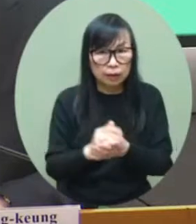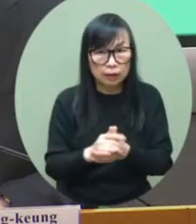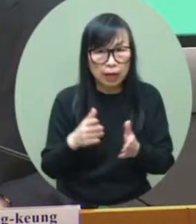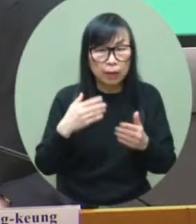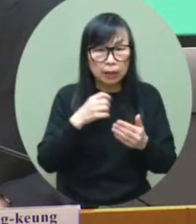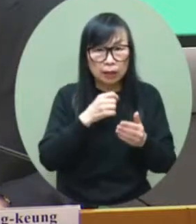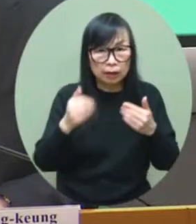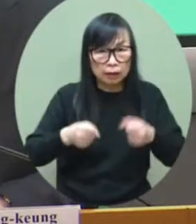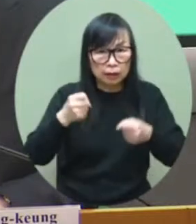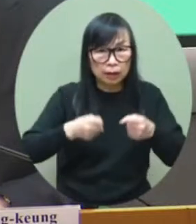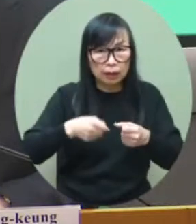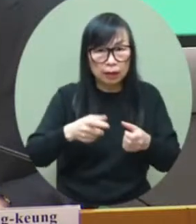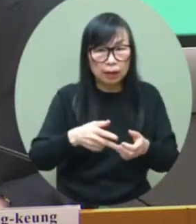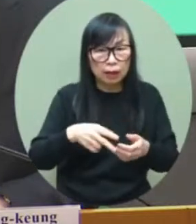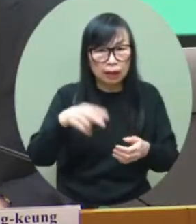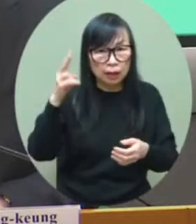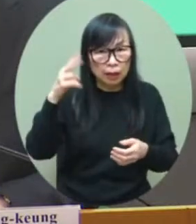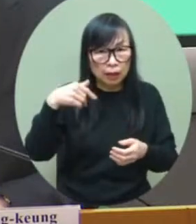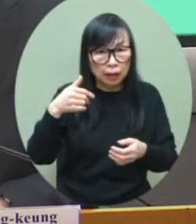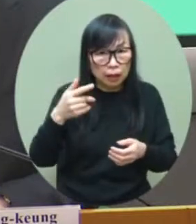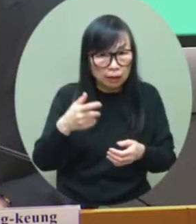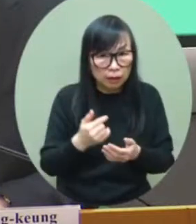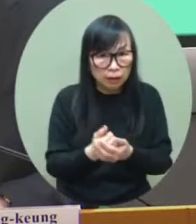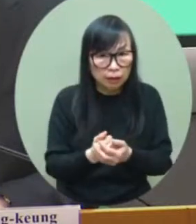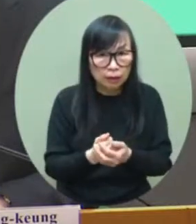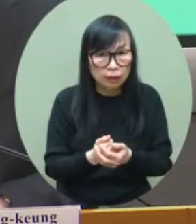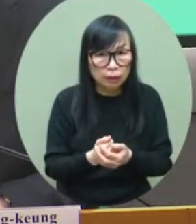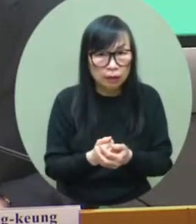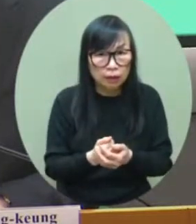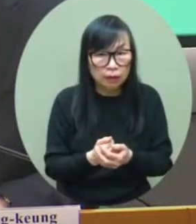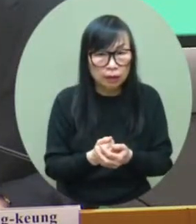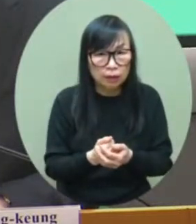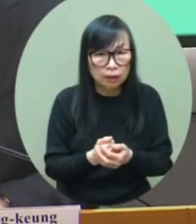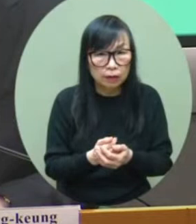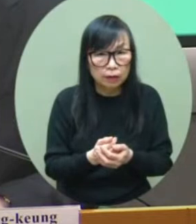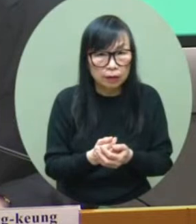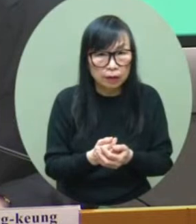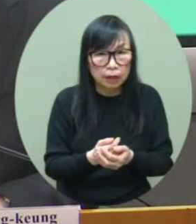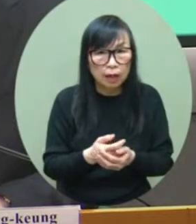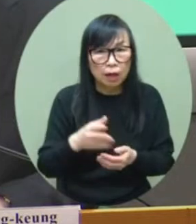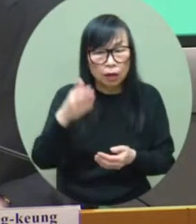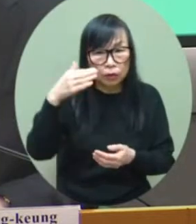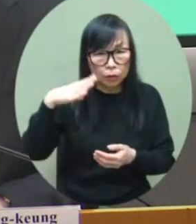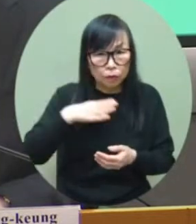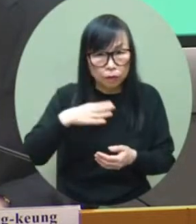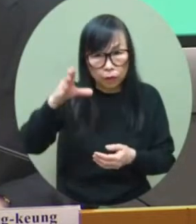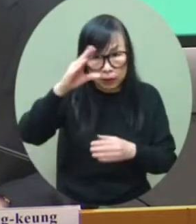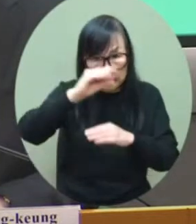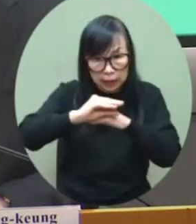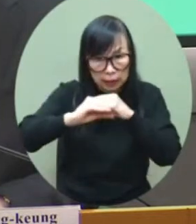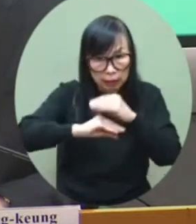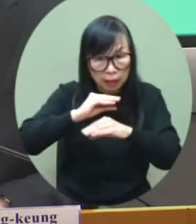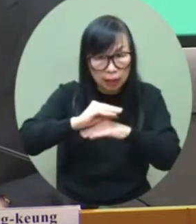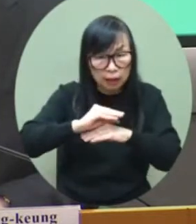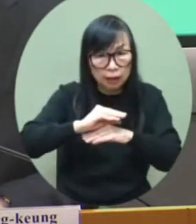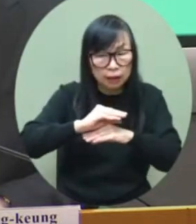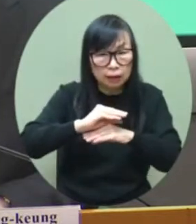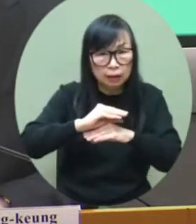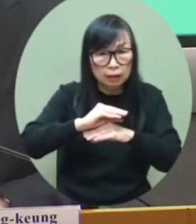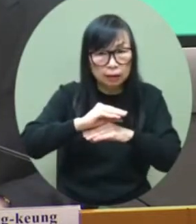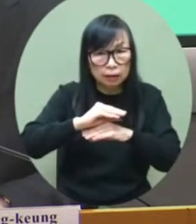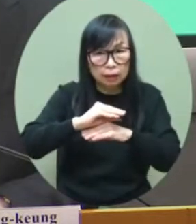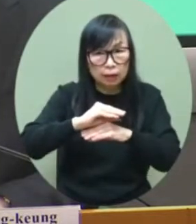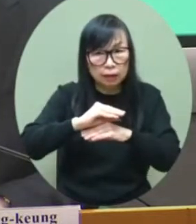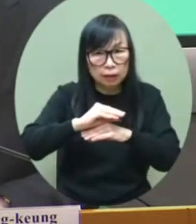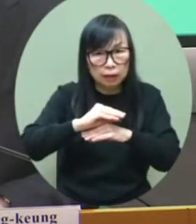the pandemic, long-distance rail service went all the way to Beijing, Shanghai. To the east,